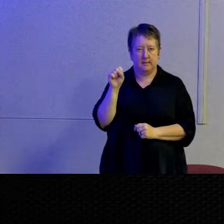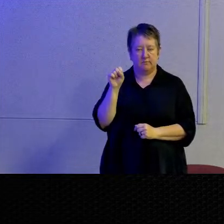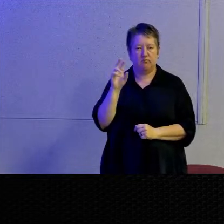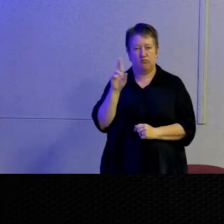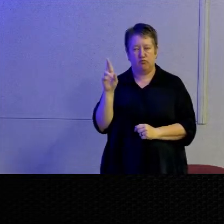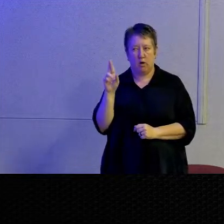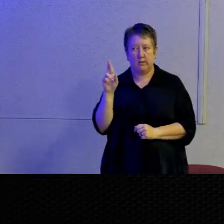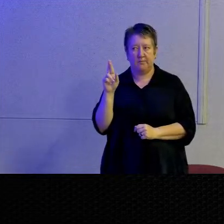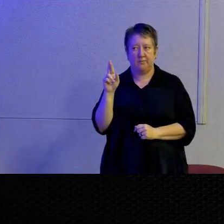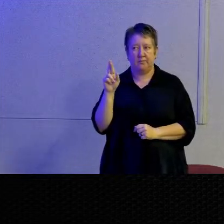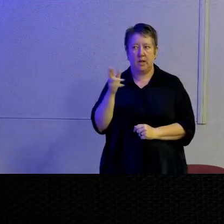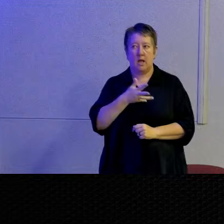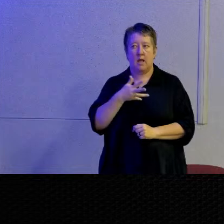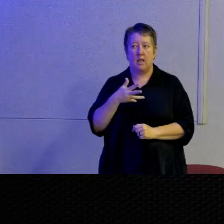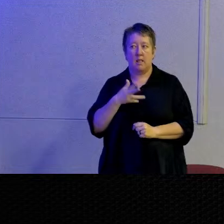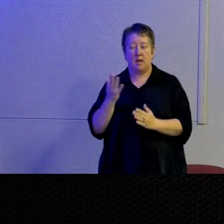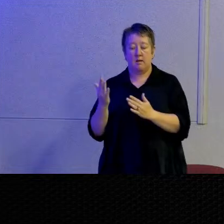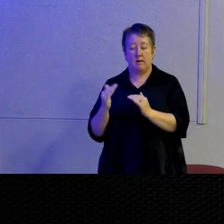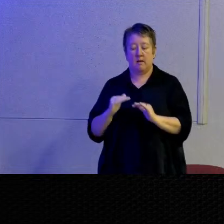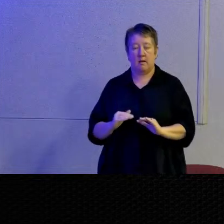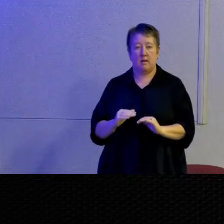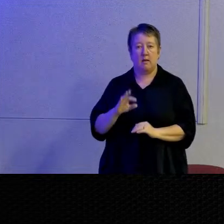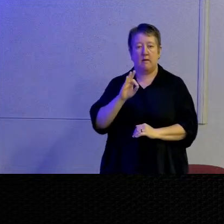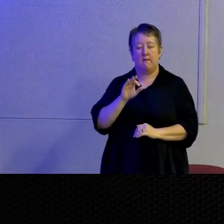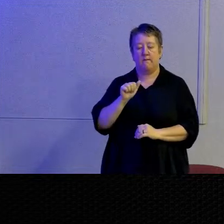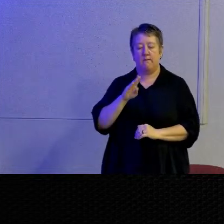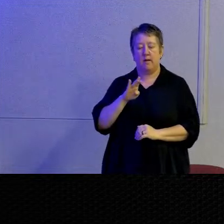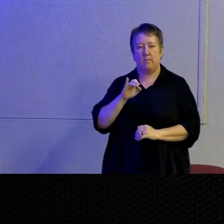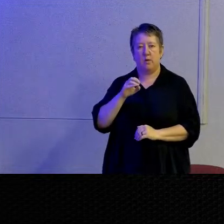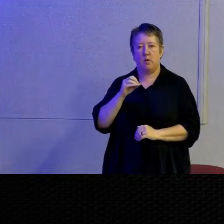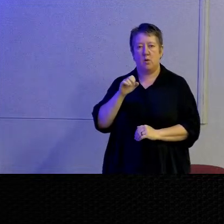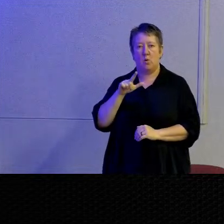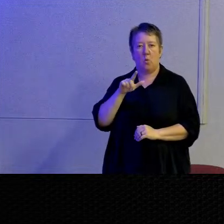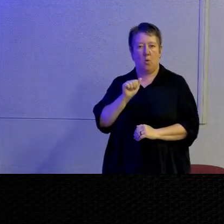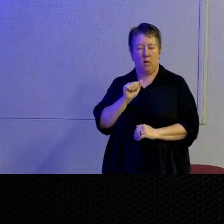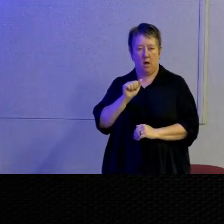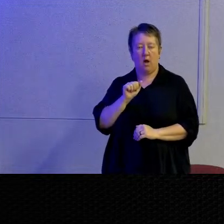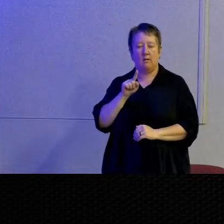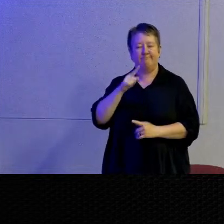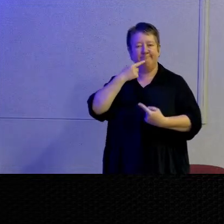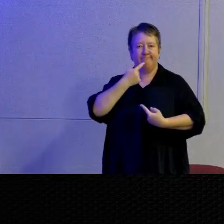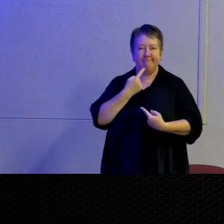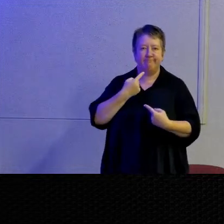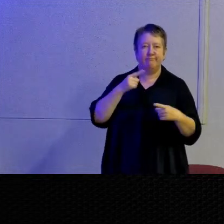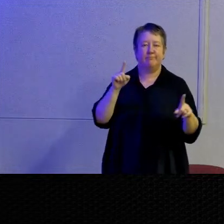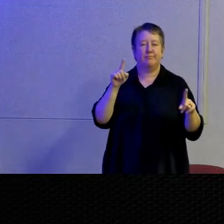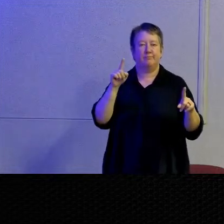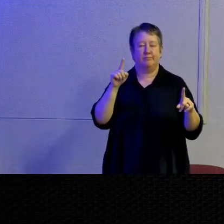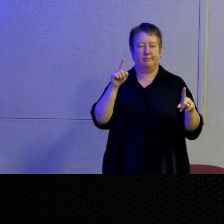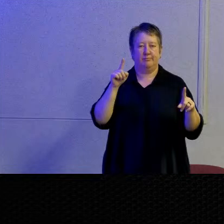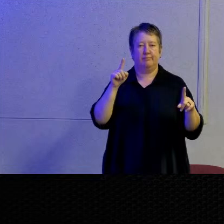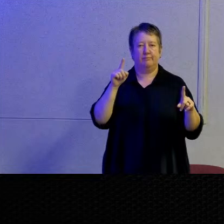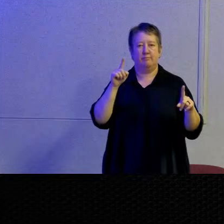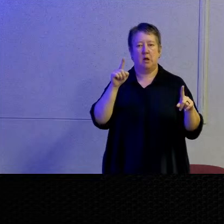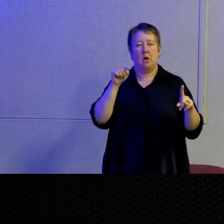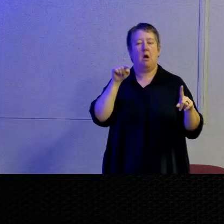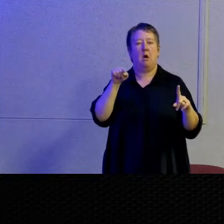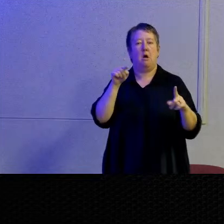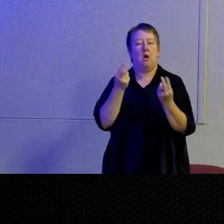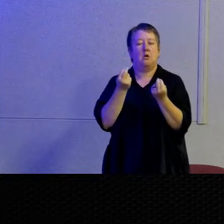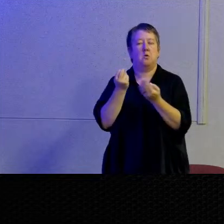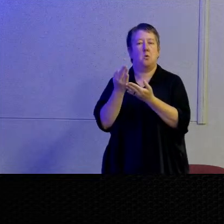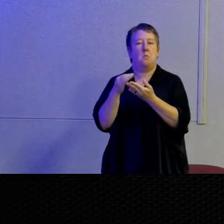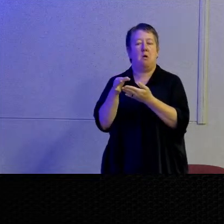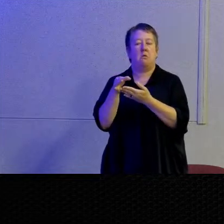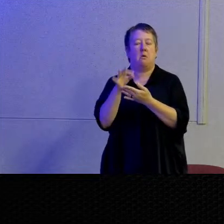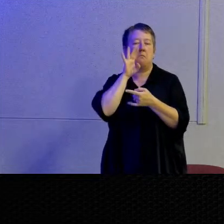The lady bottom left is Fabiola Gianotti, who announced the discovery of a new particle by the ATLAS experiment.